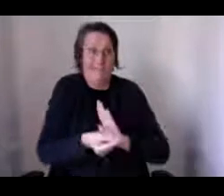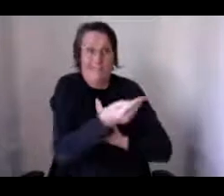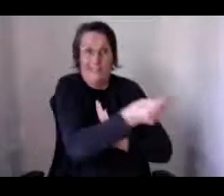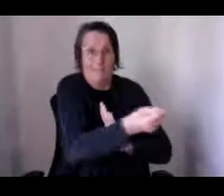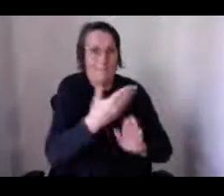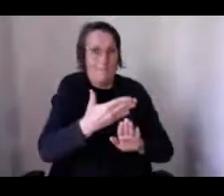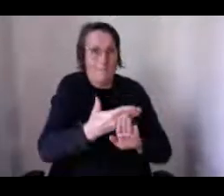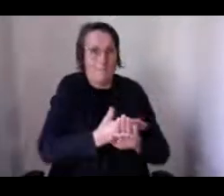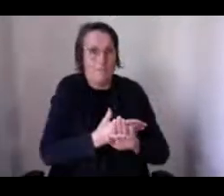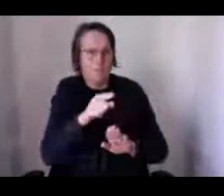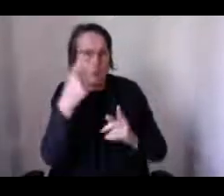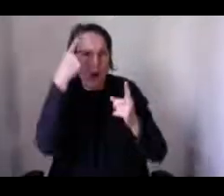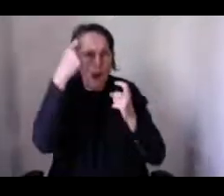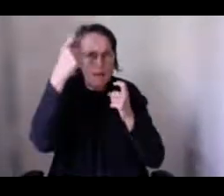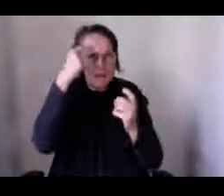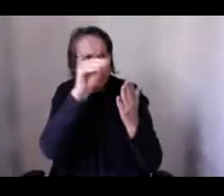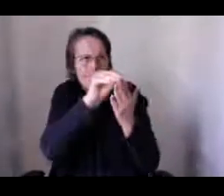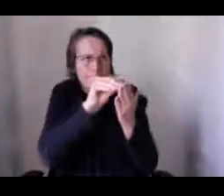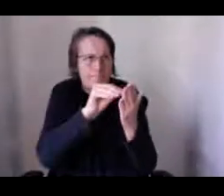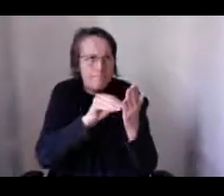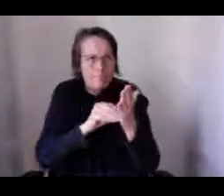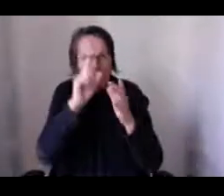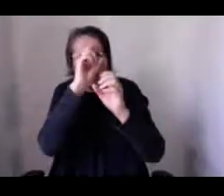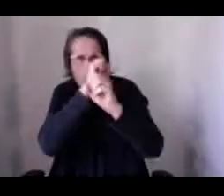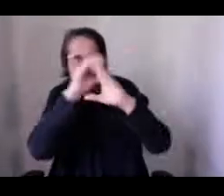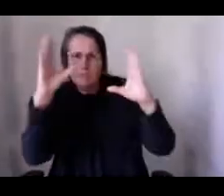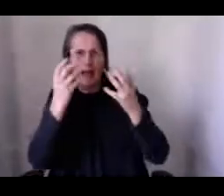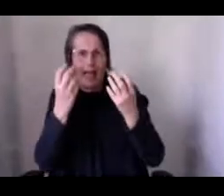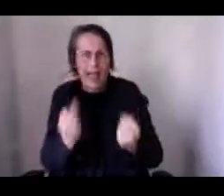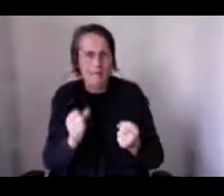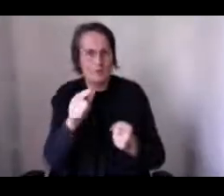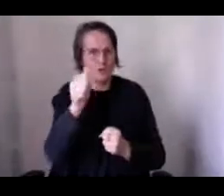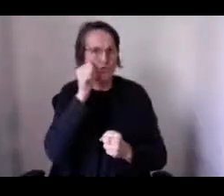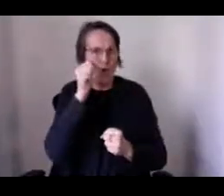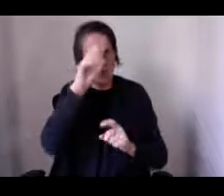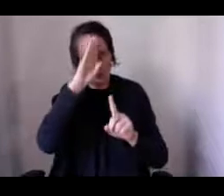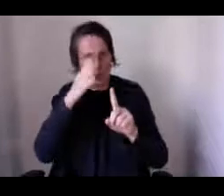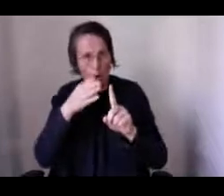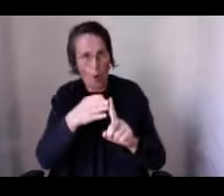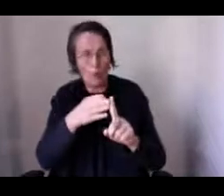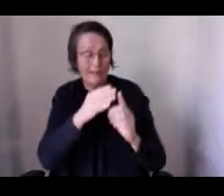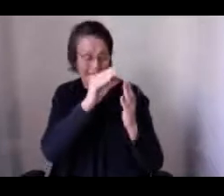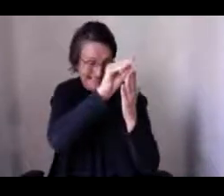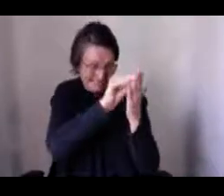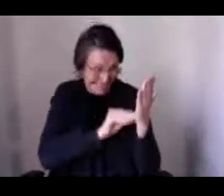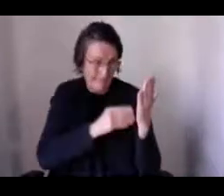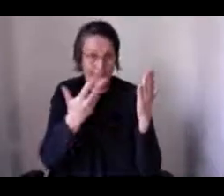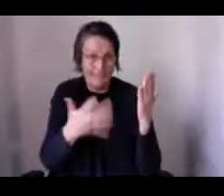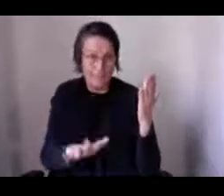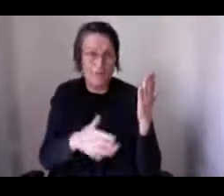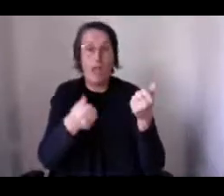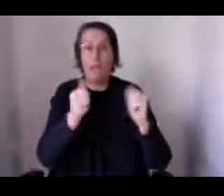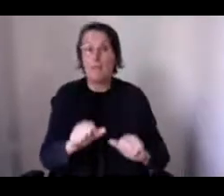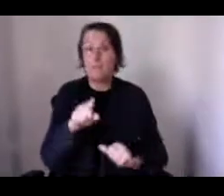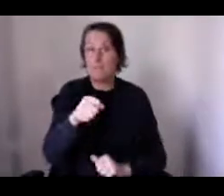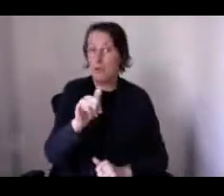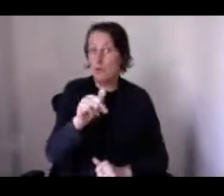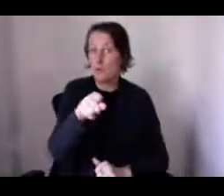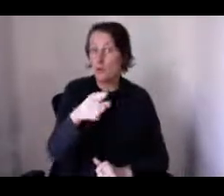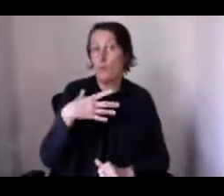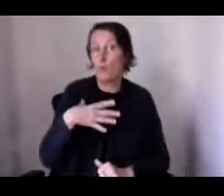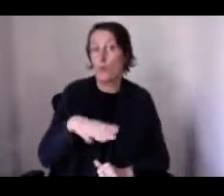most of your text settled upon and you know what you're aiming to do, you might be looking for some